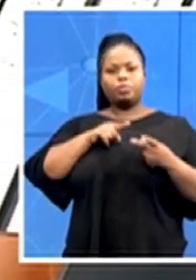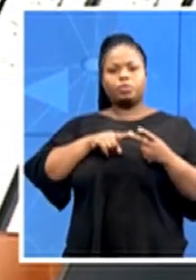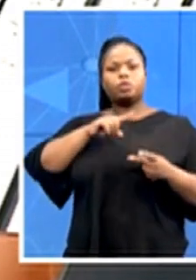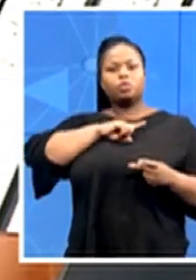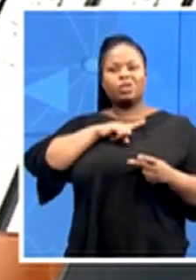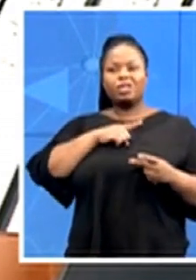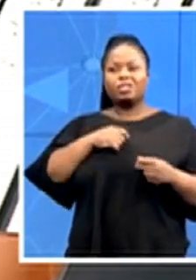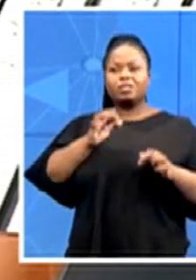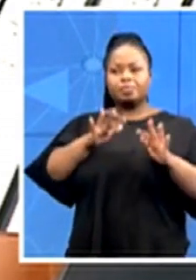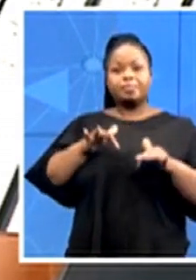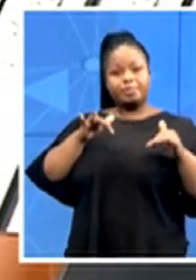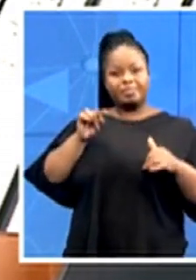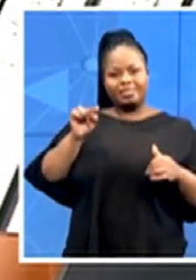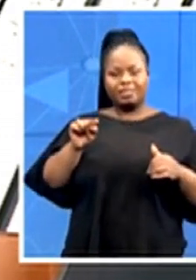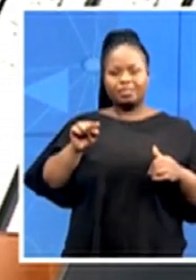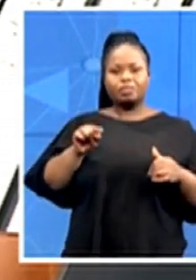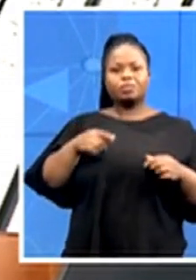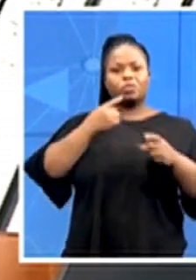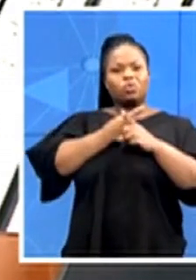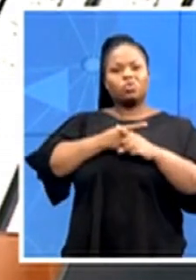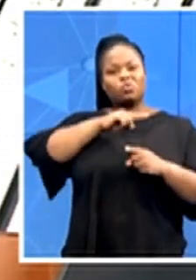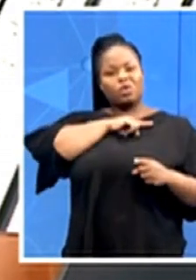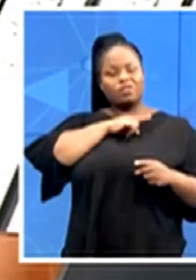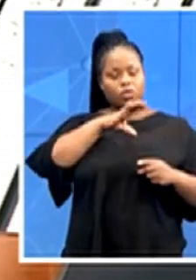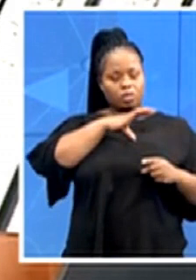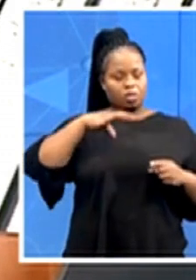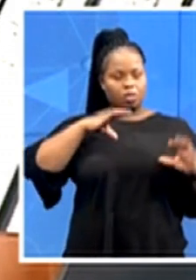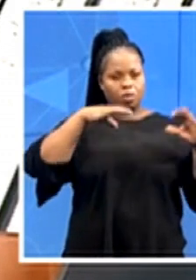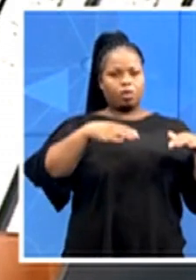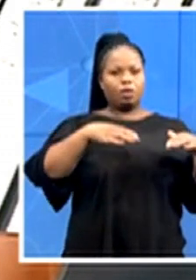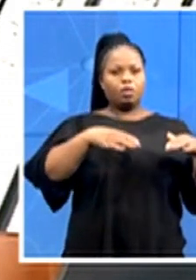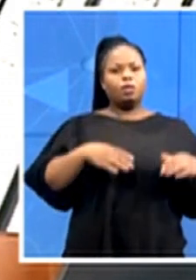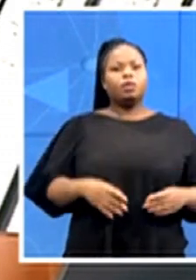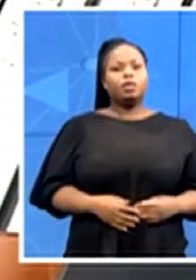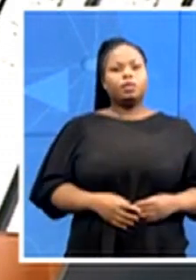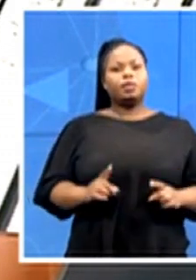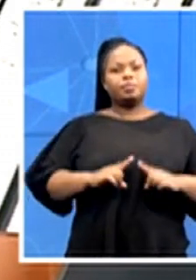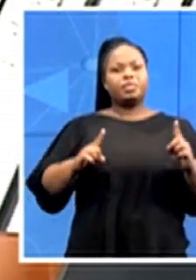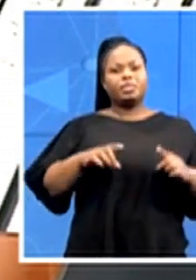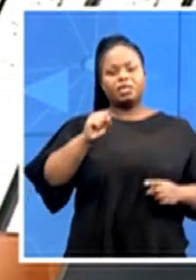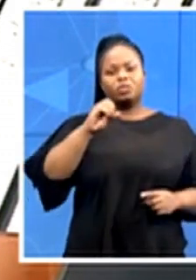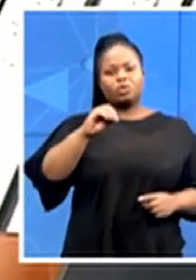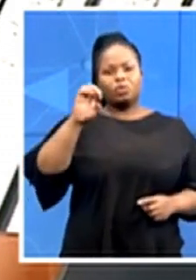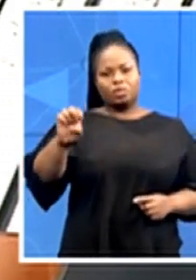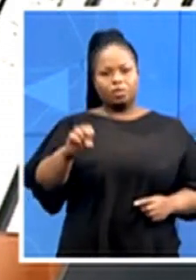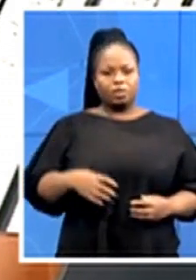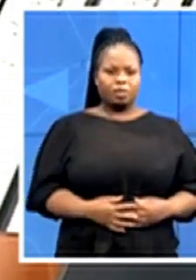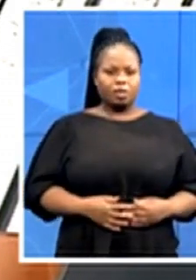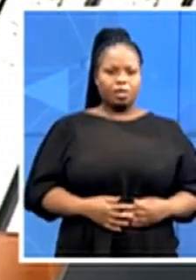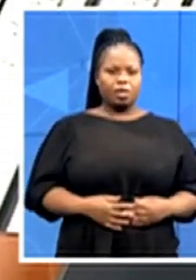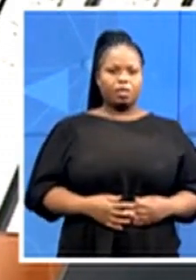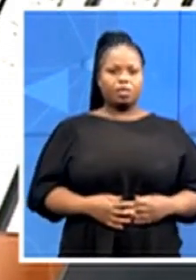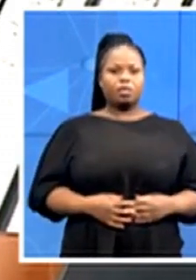State-Owned Enterprise Council to reposition our SOEs as effective instruments